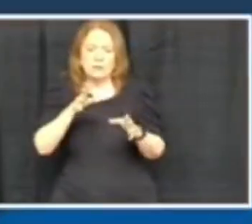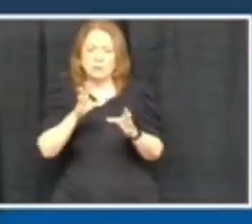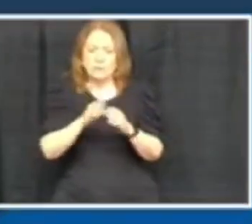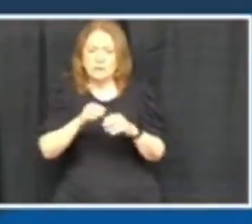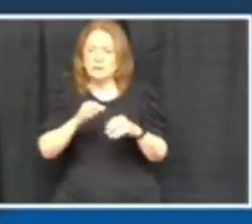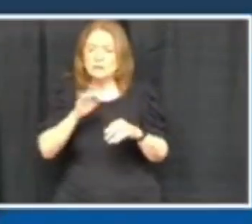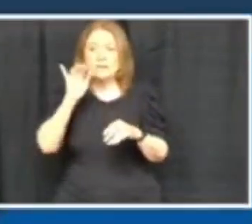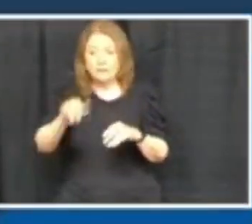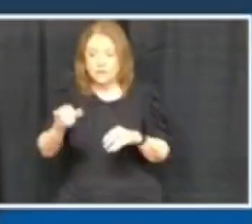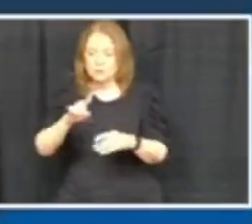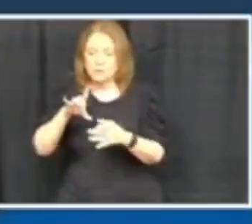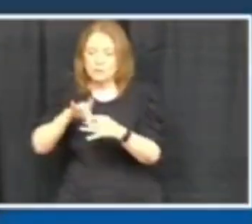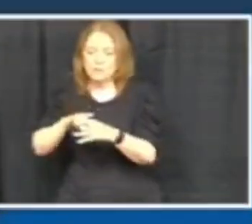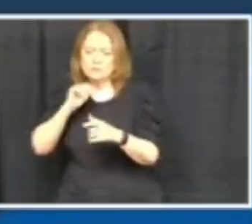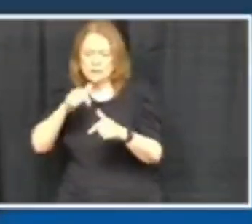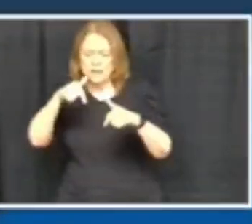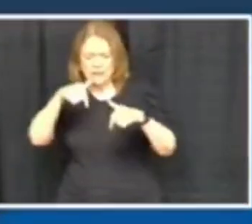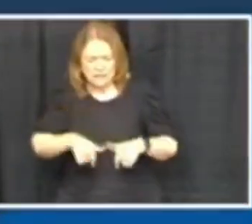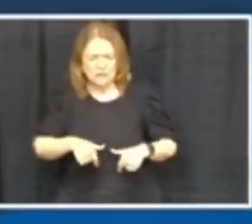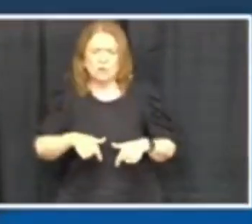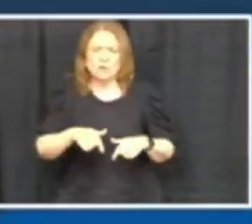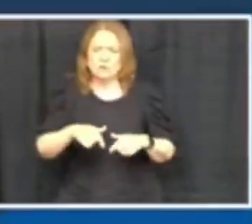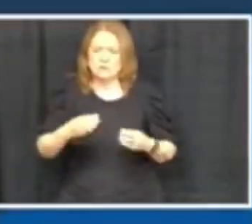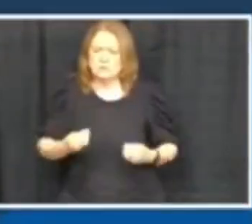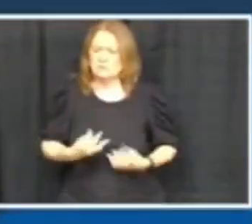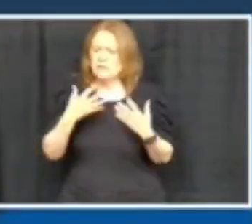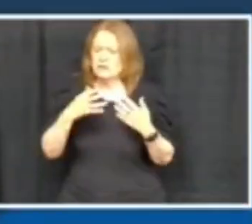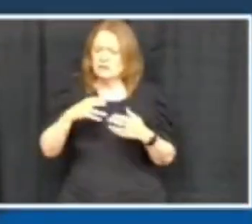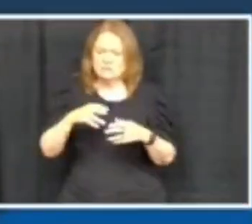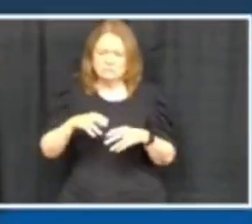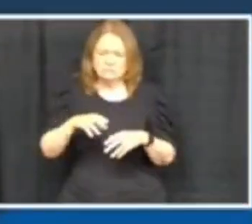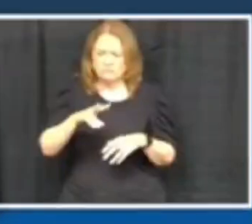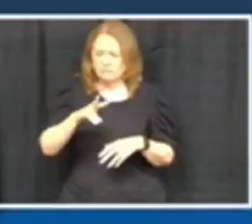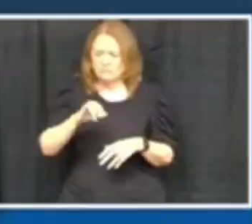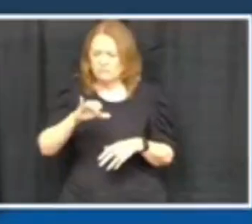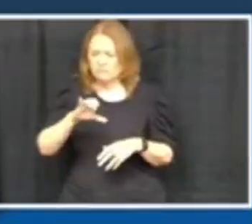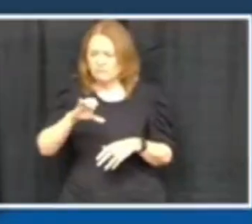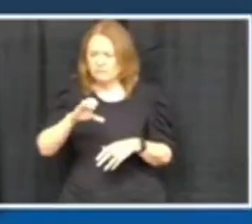on the floor, inciting violence and really just